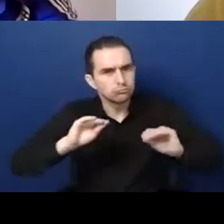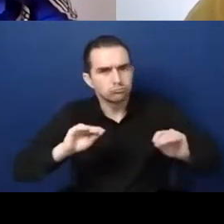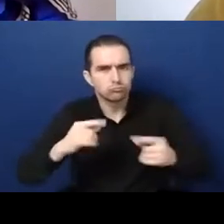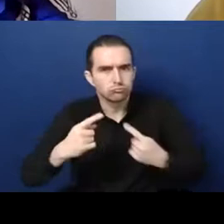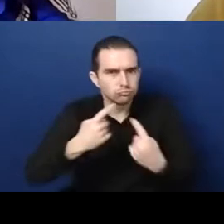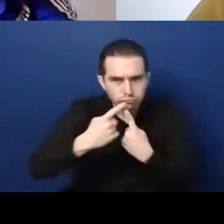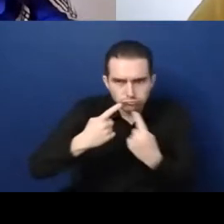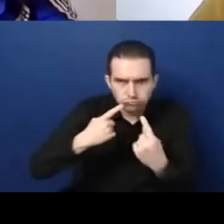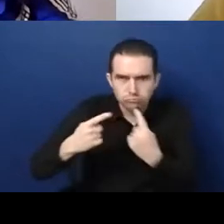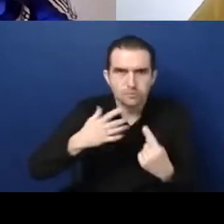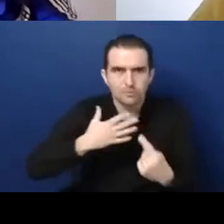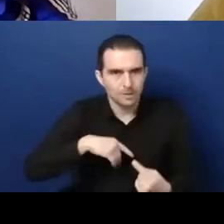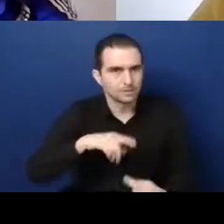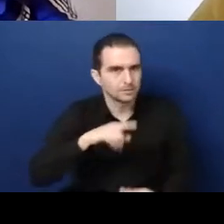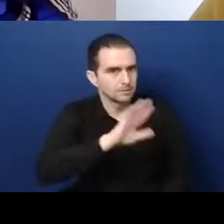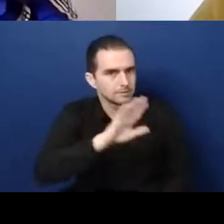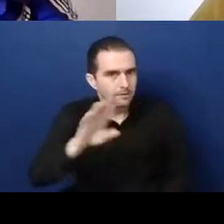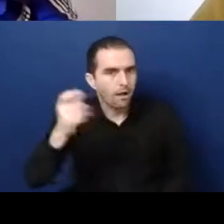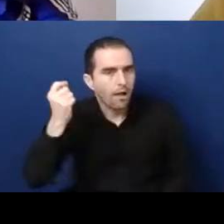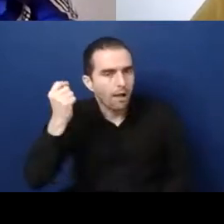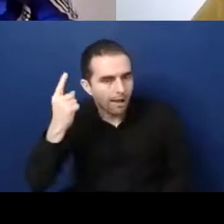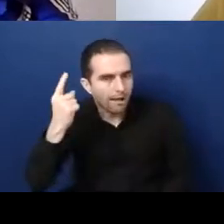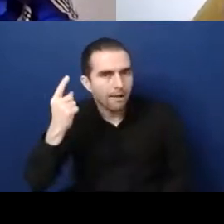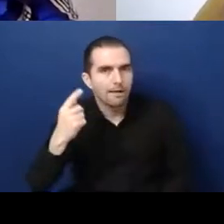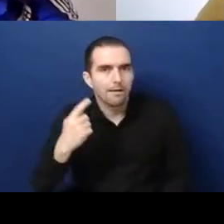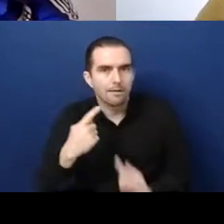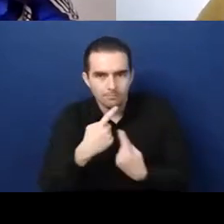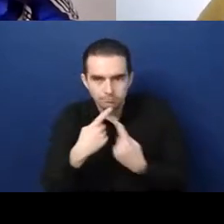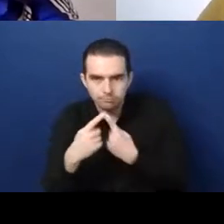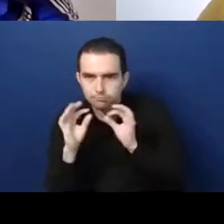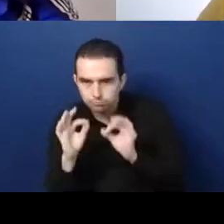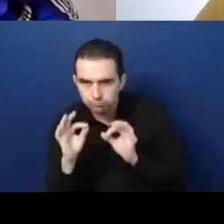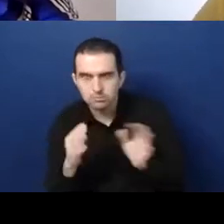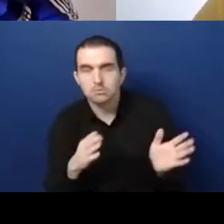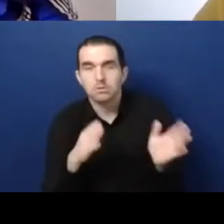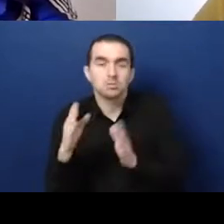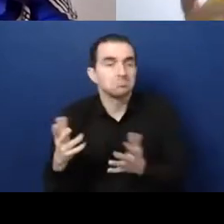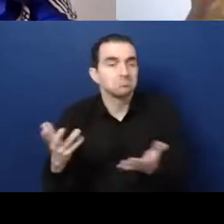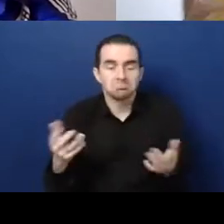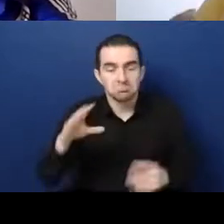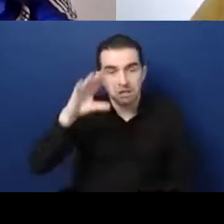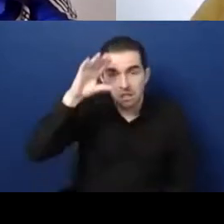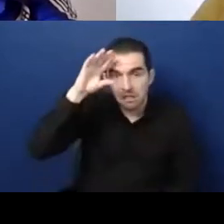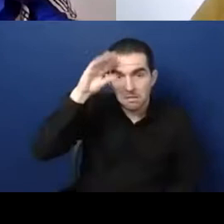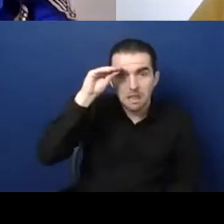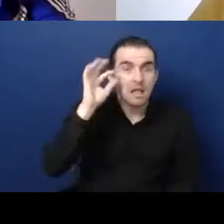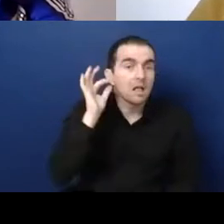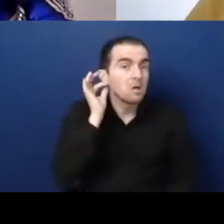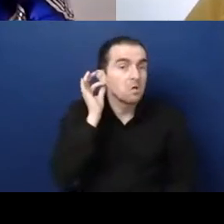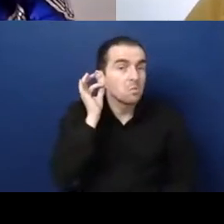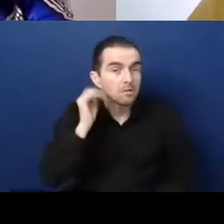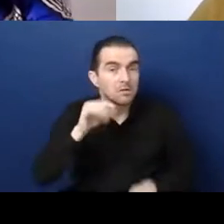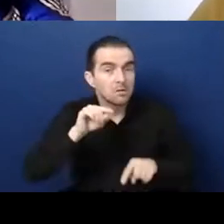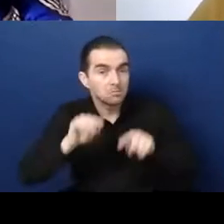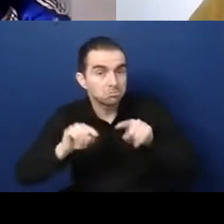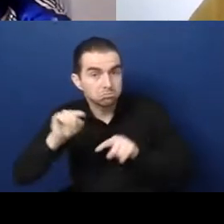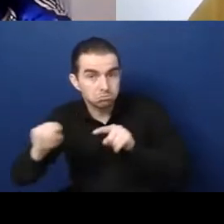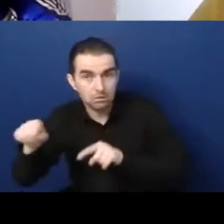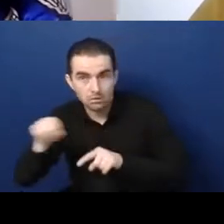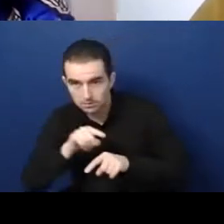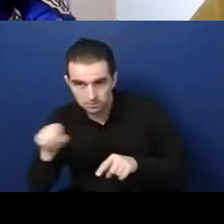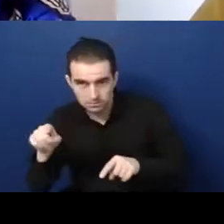gender sensitivity, on equity, equality. We do have that language. Even if an organization is not